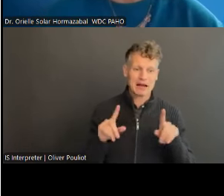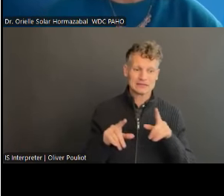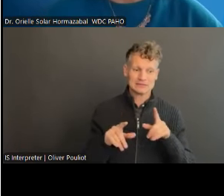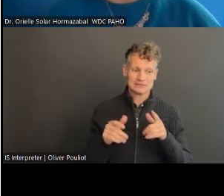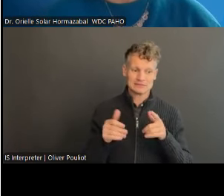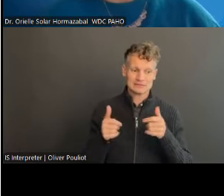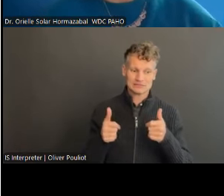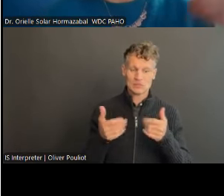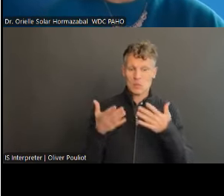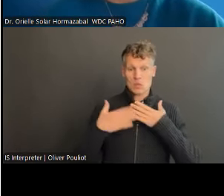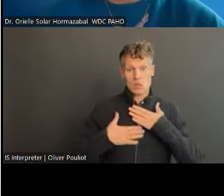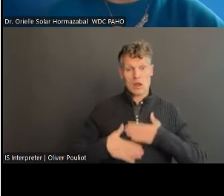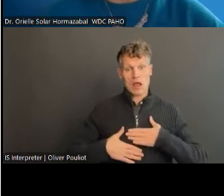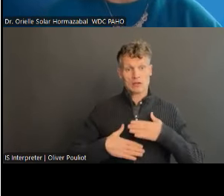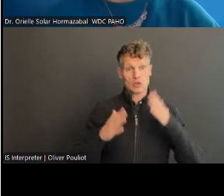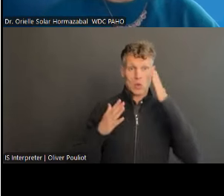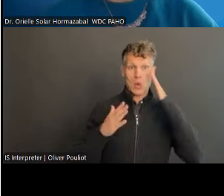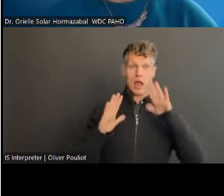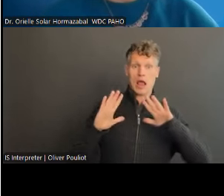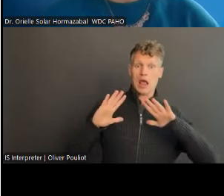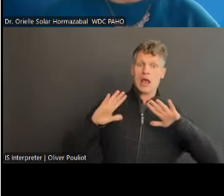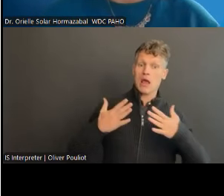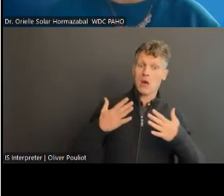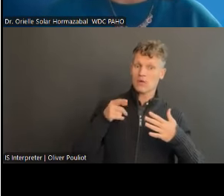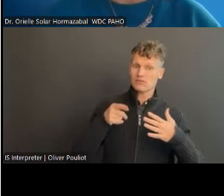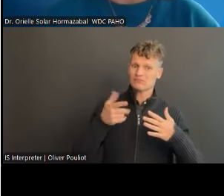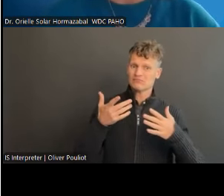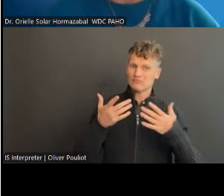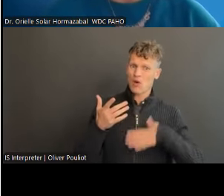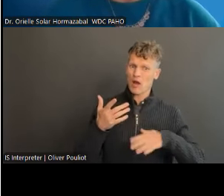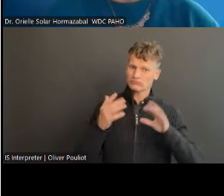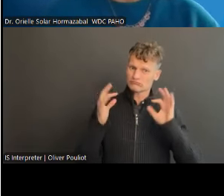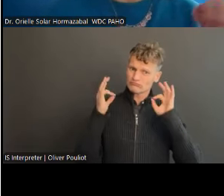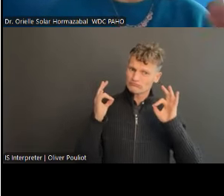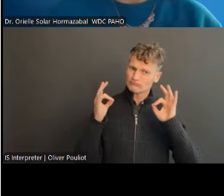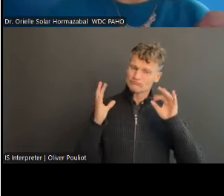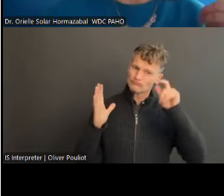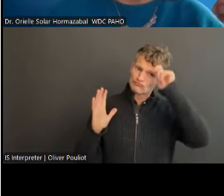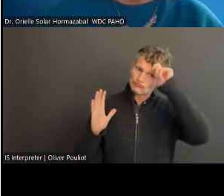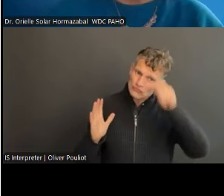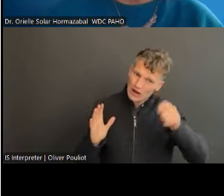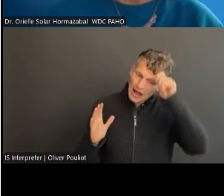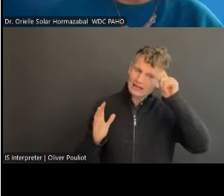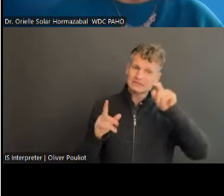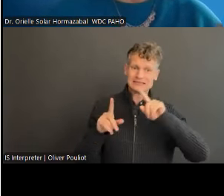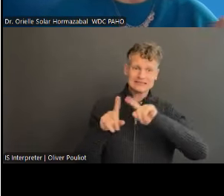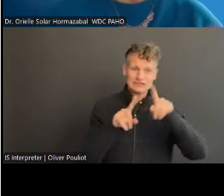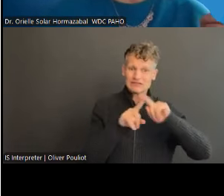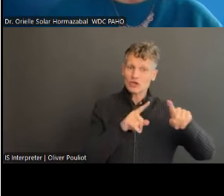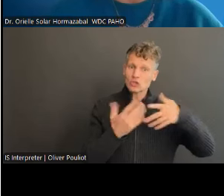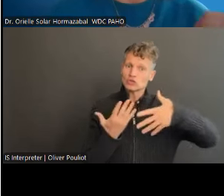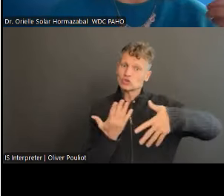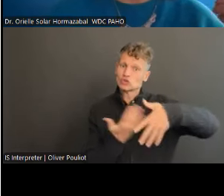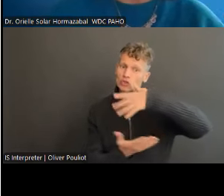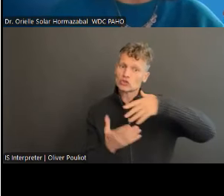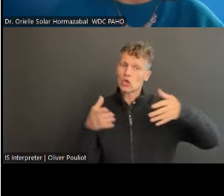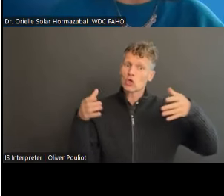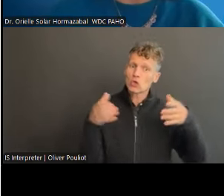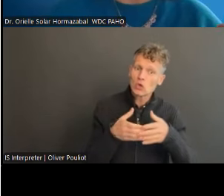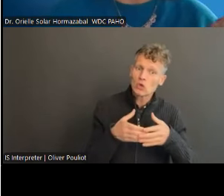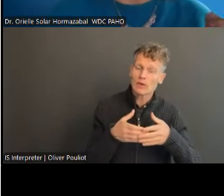of inequality or recognizing the sort of social groups and territories and all the relevant issues. It has to be centered